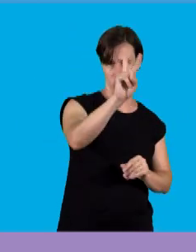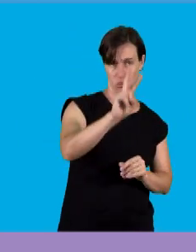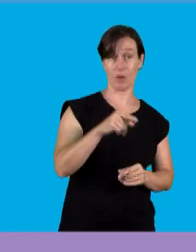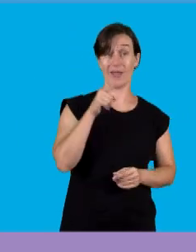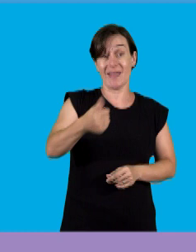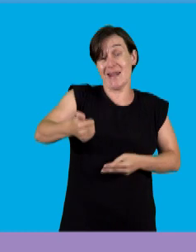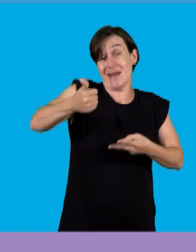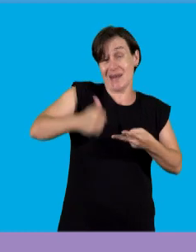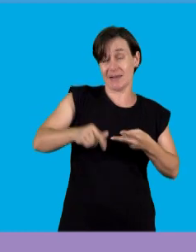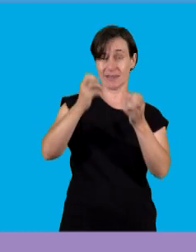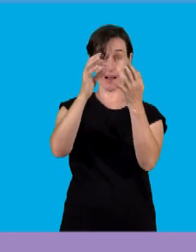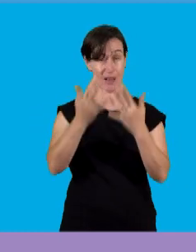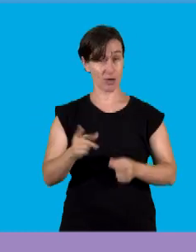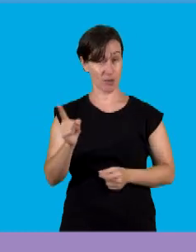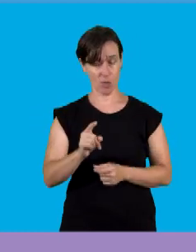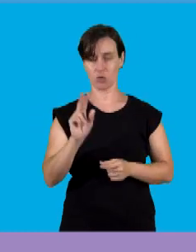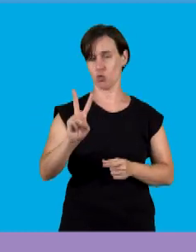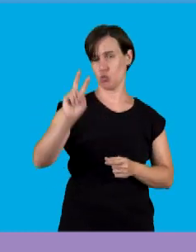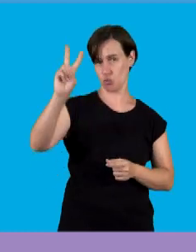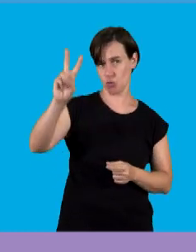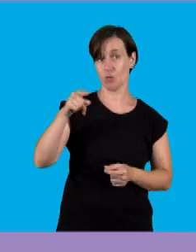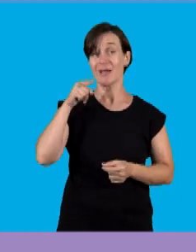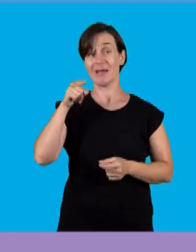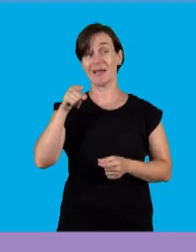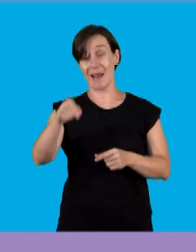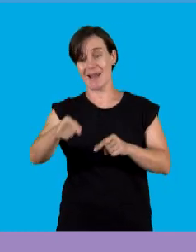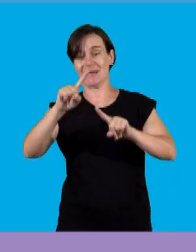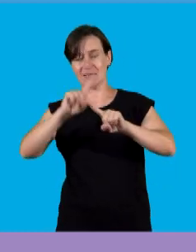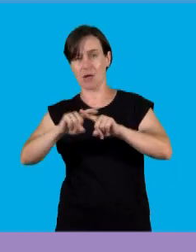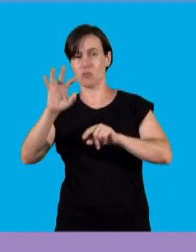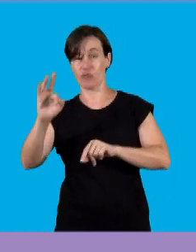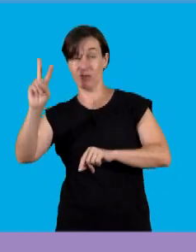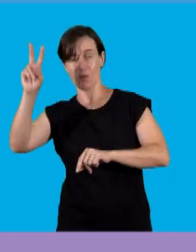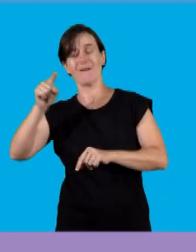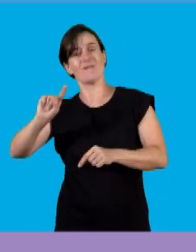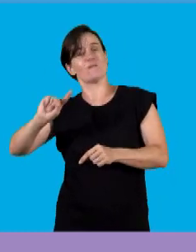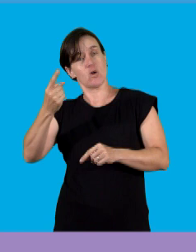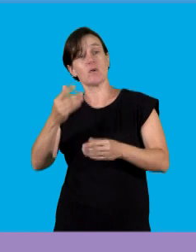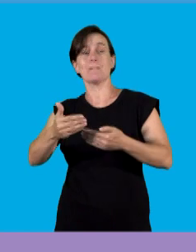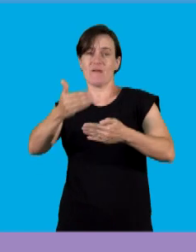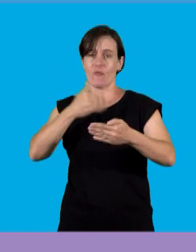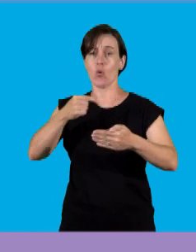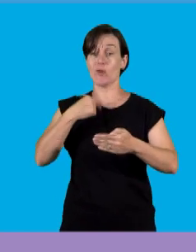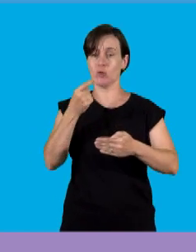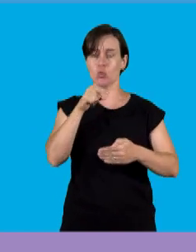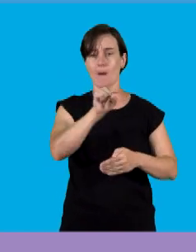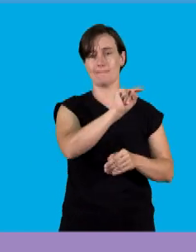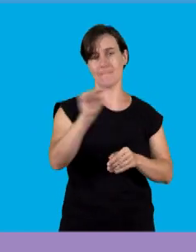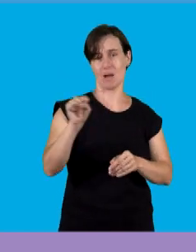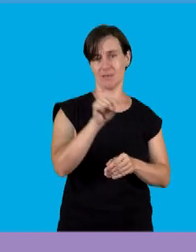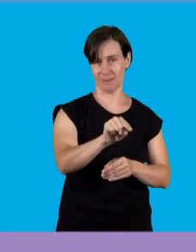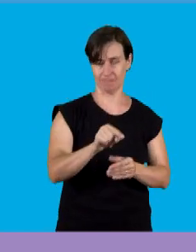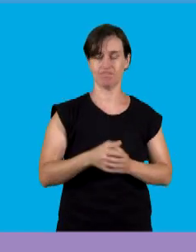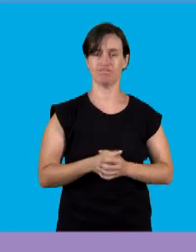also going to calculate that 2 exponent 2 multiplied by the 3 exponent 2 together, because it is on either